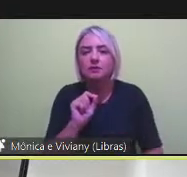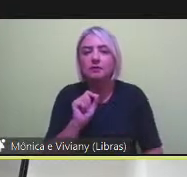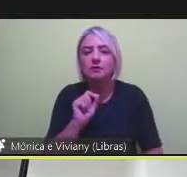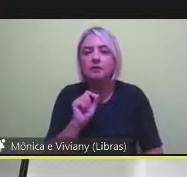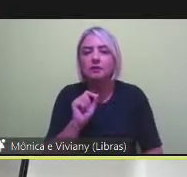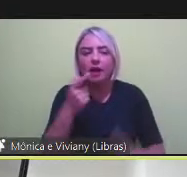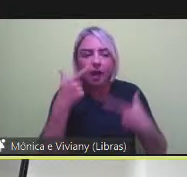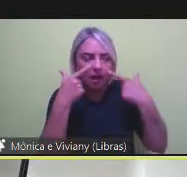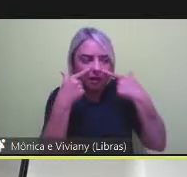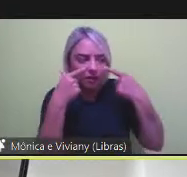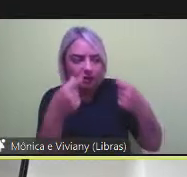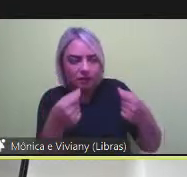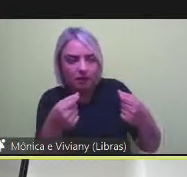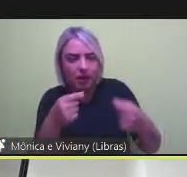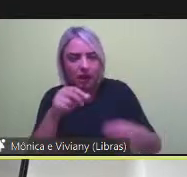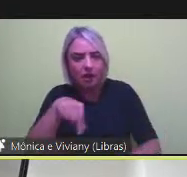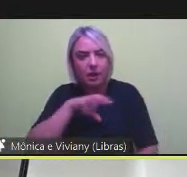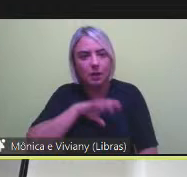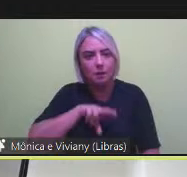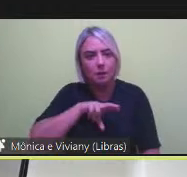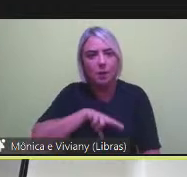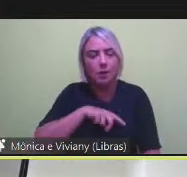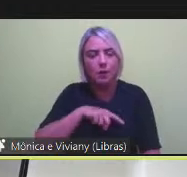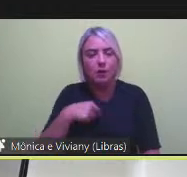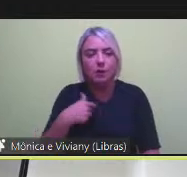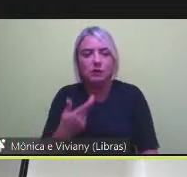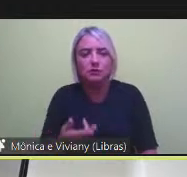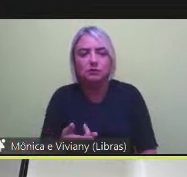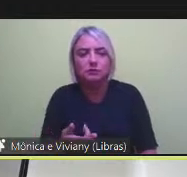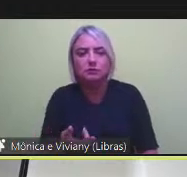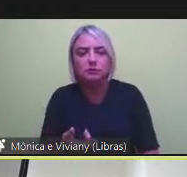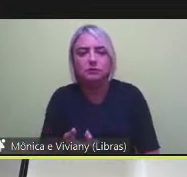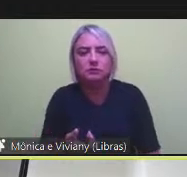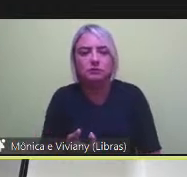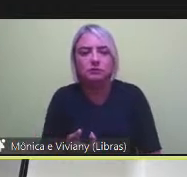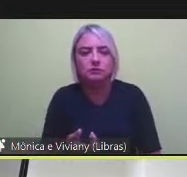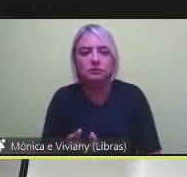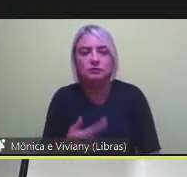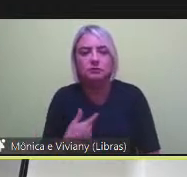once this designation here in Portugal, the denomination